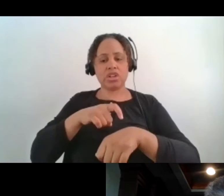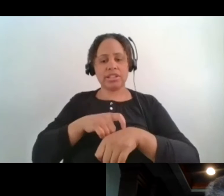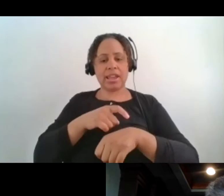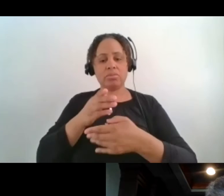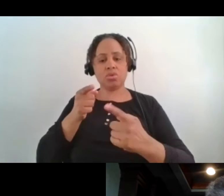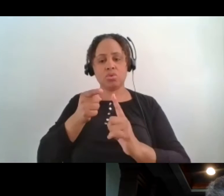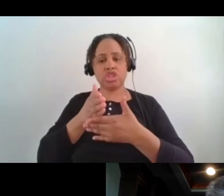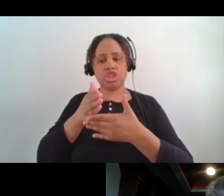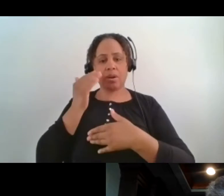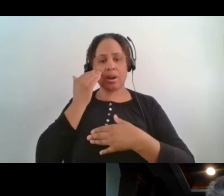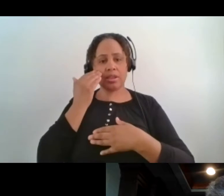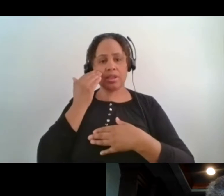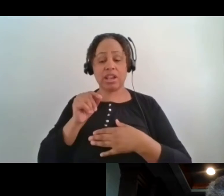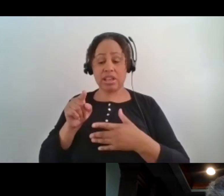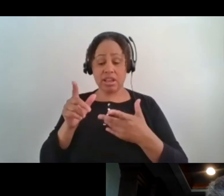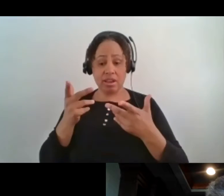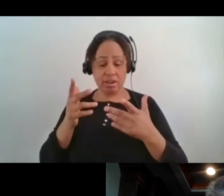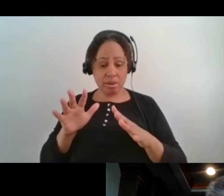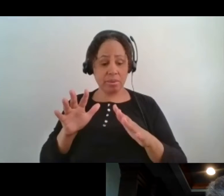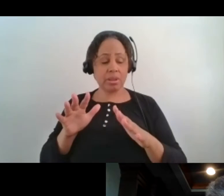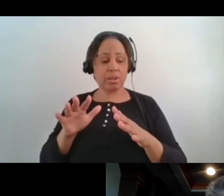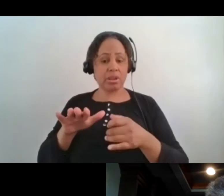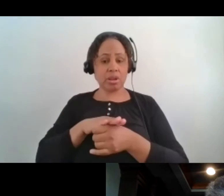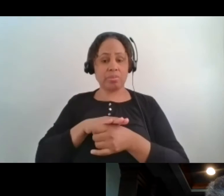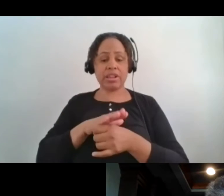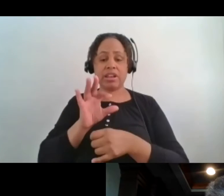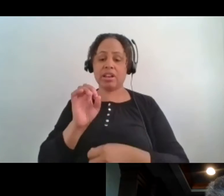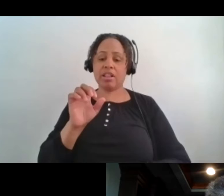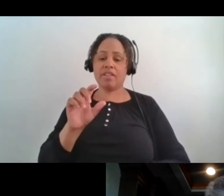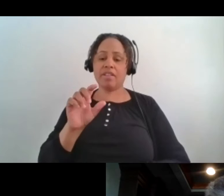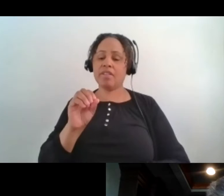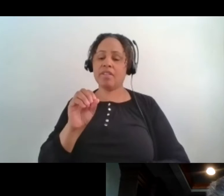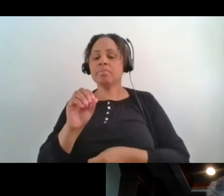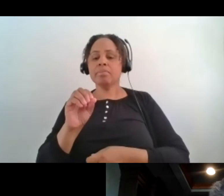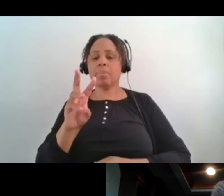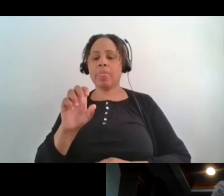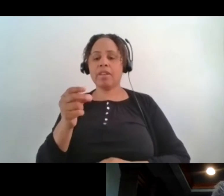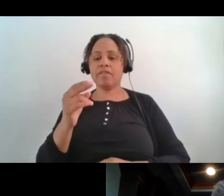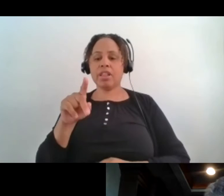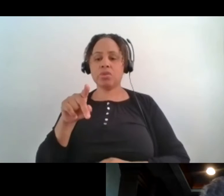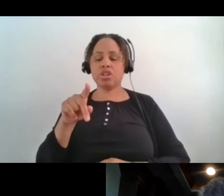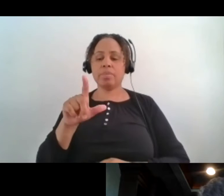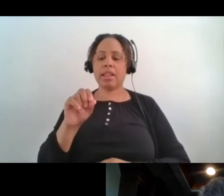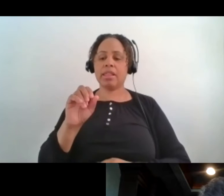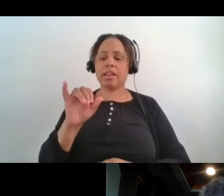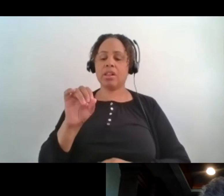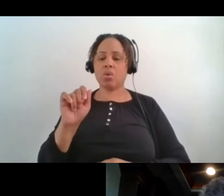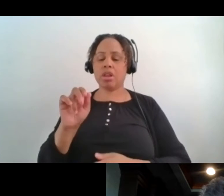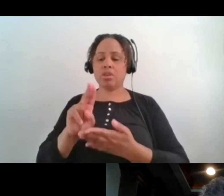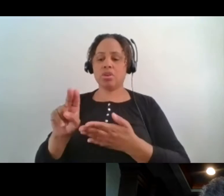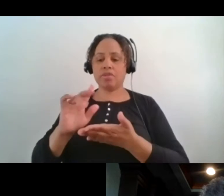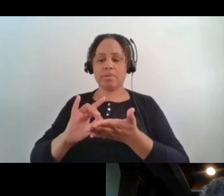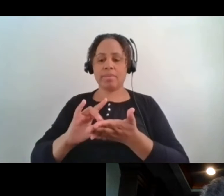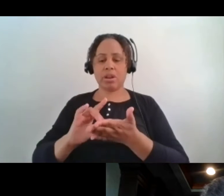to complete his nephrology fellowship at Loyola University Medical Center, and then went on to complete his critical care fellowship at